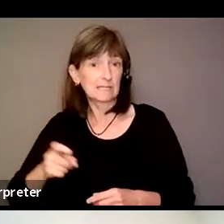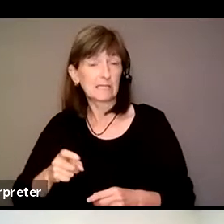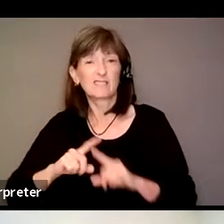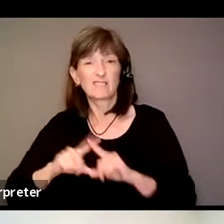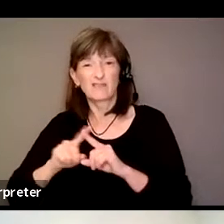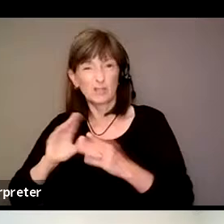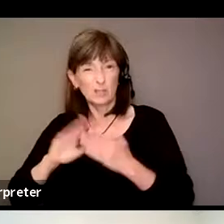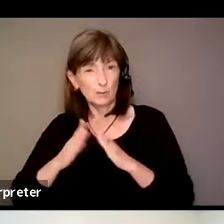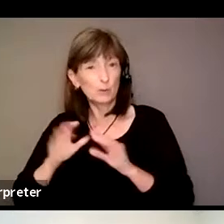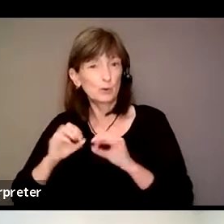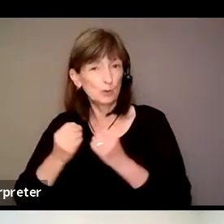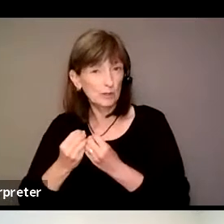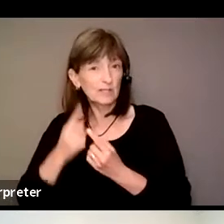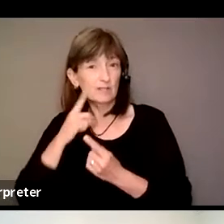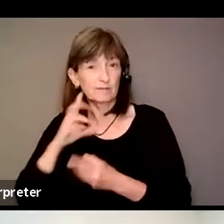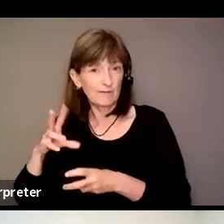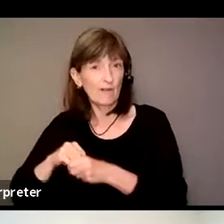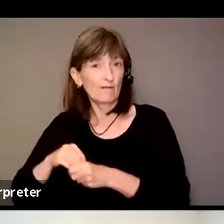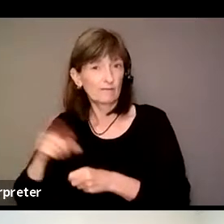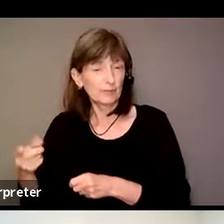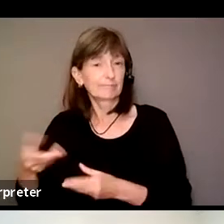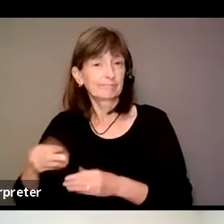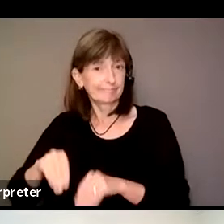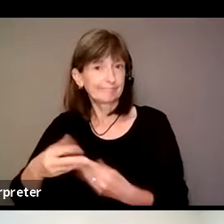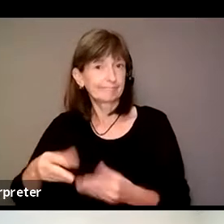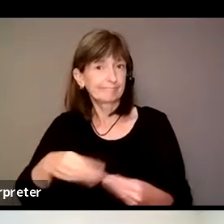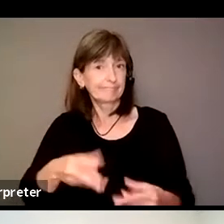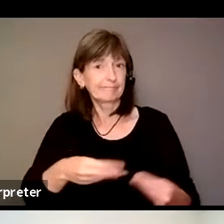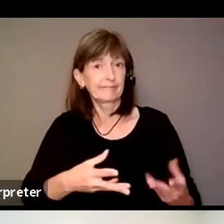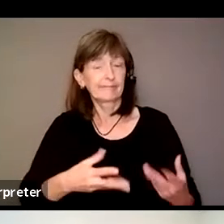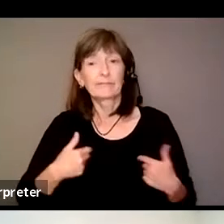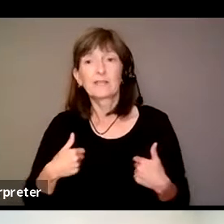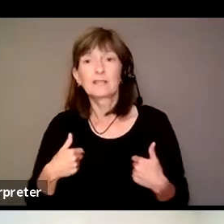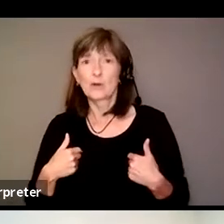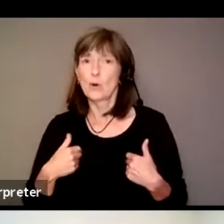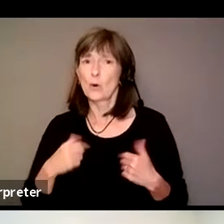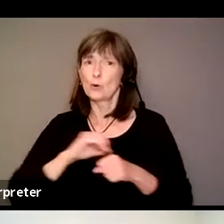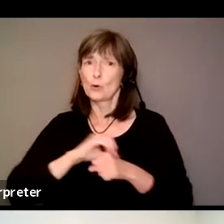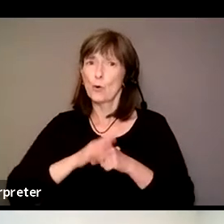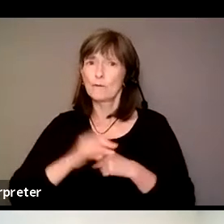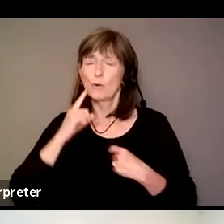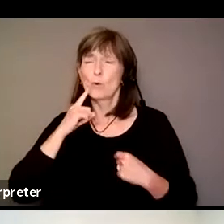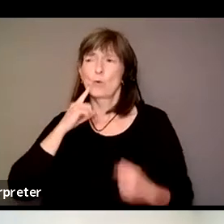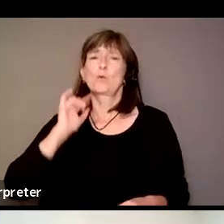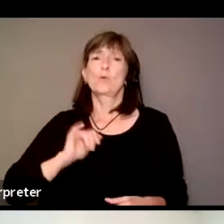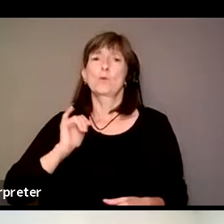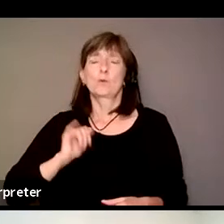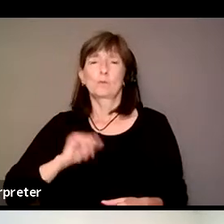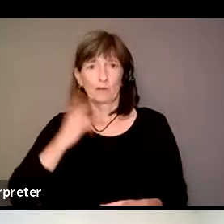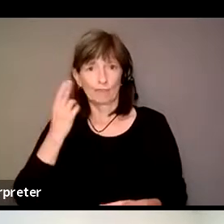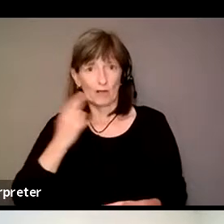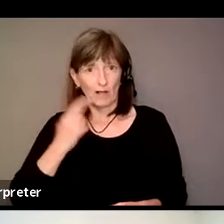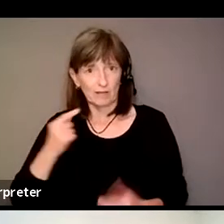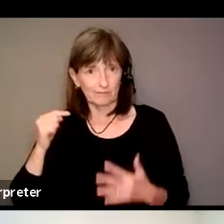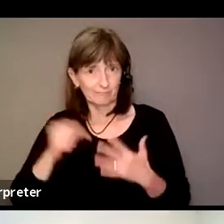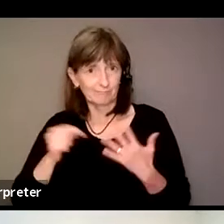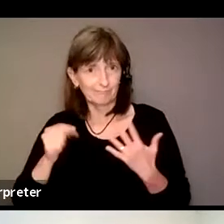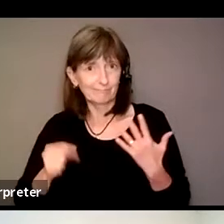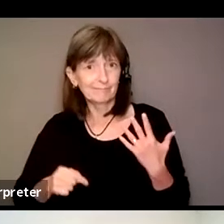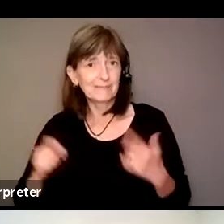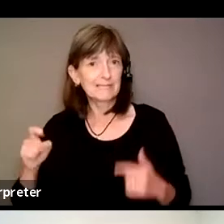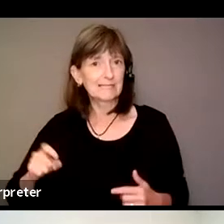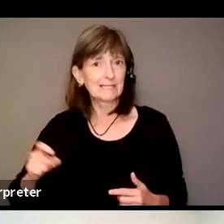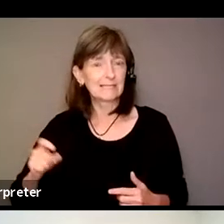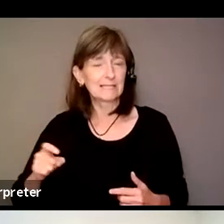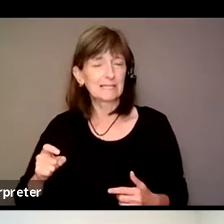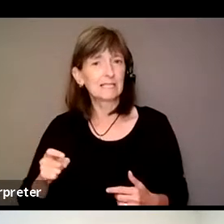community groups set up who took care of all of that. So just being really in tune with the needs of your community, and really just listening